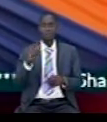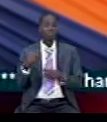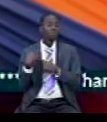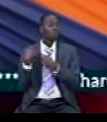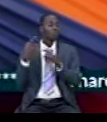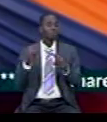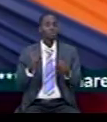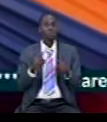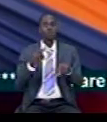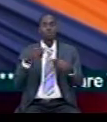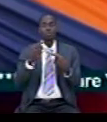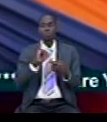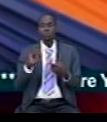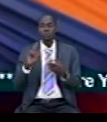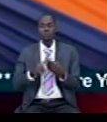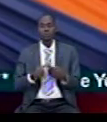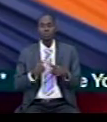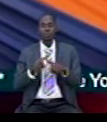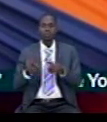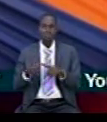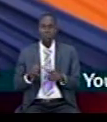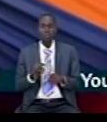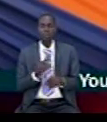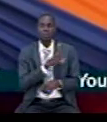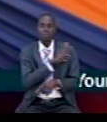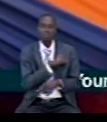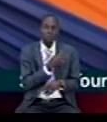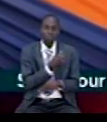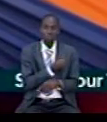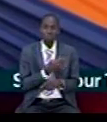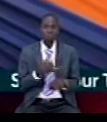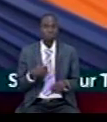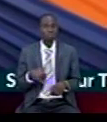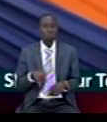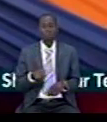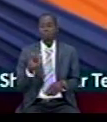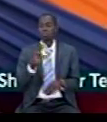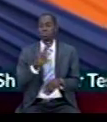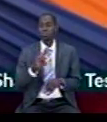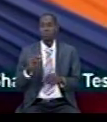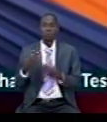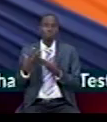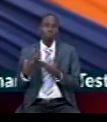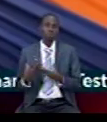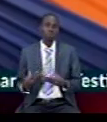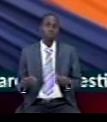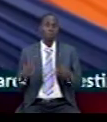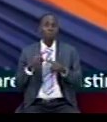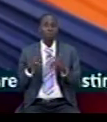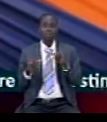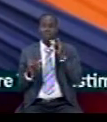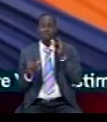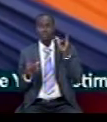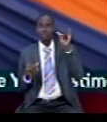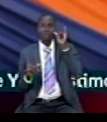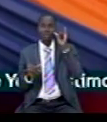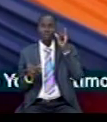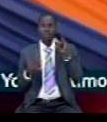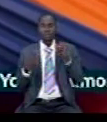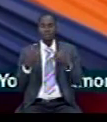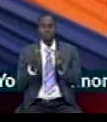the FMC hospital, this, that, no avail. But yesterday, the